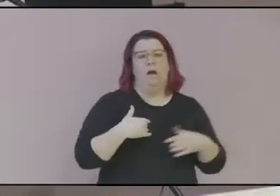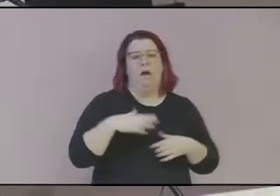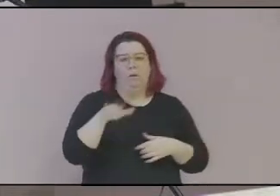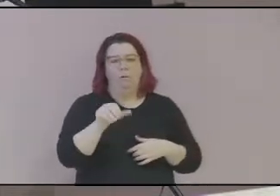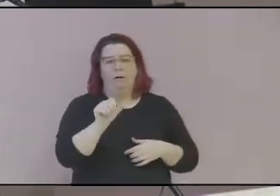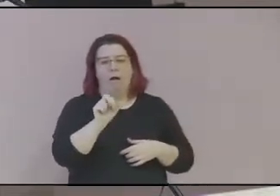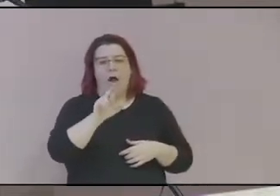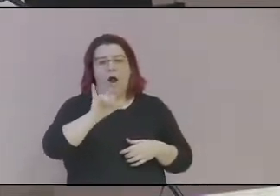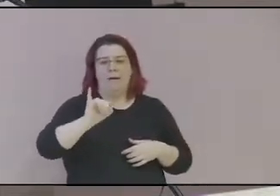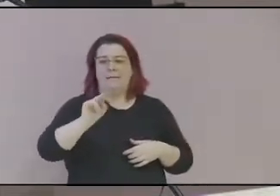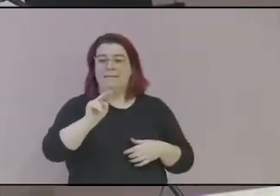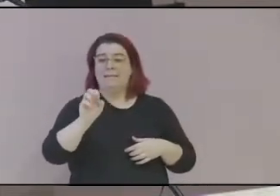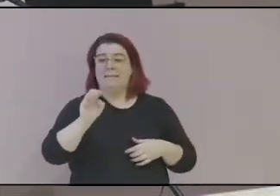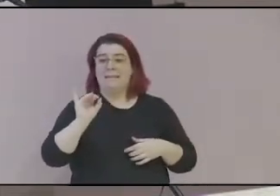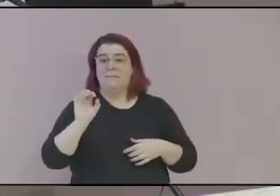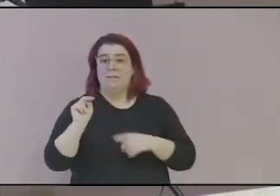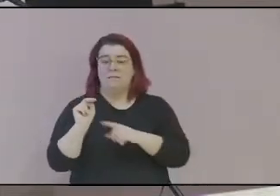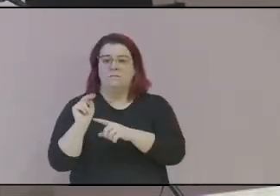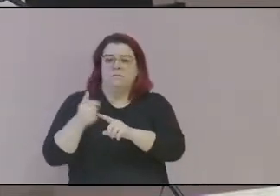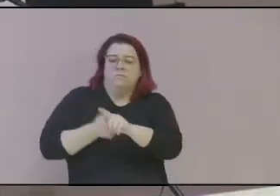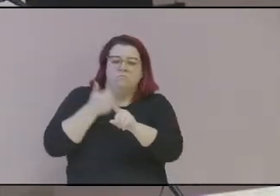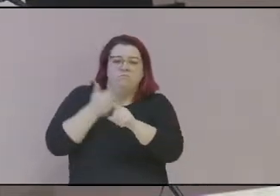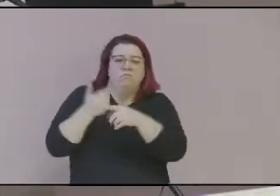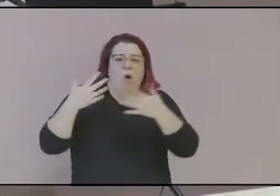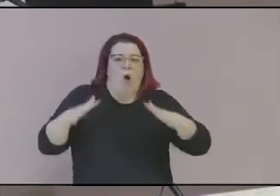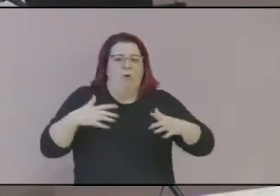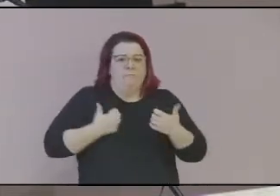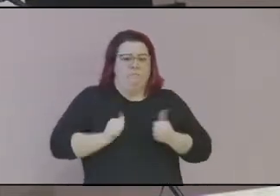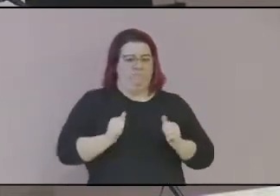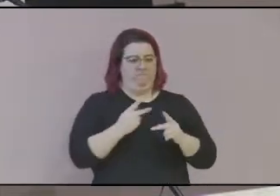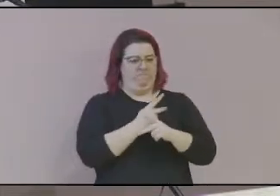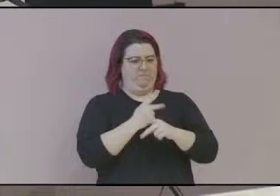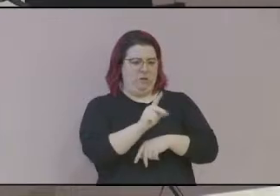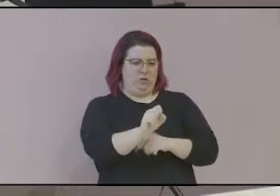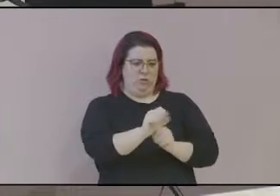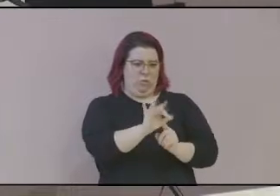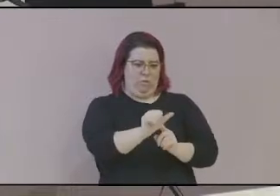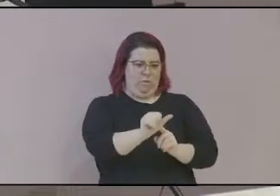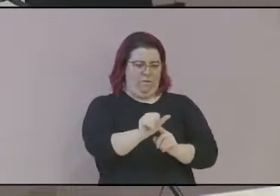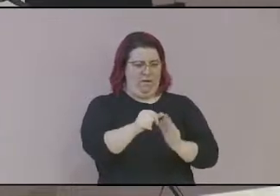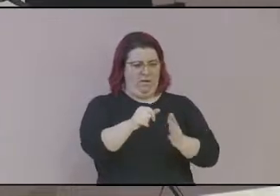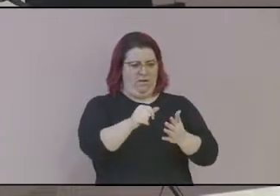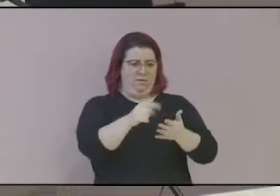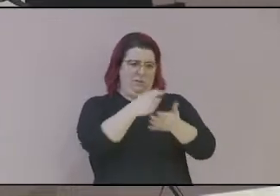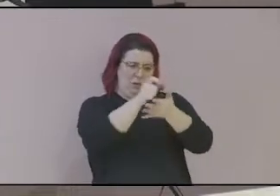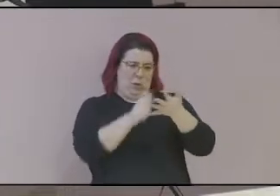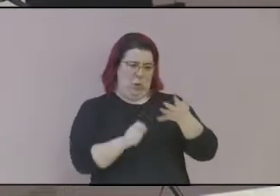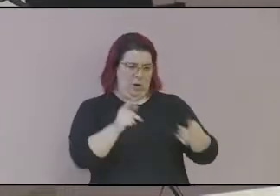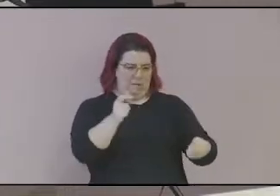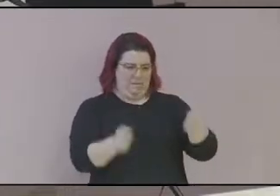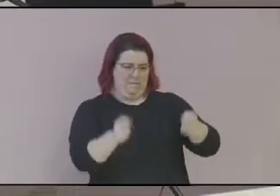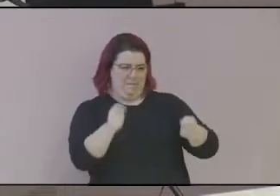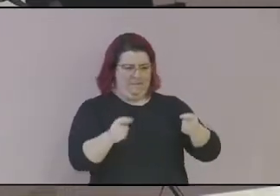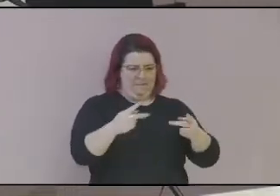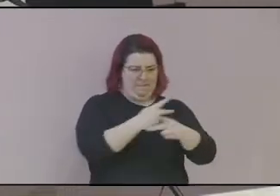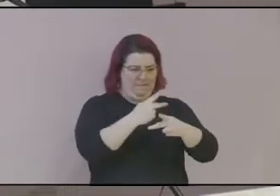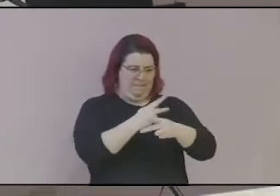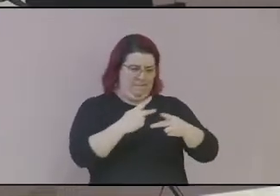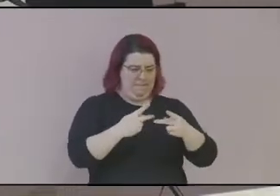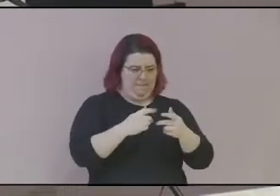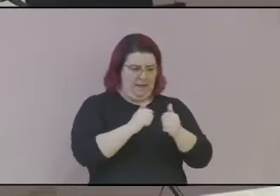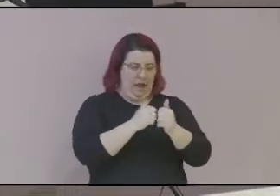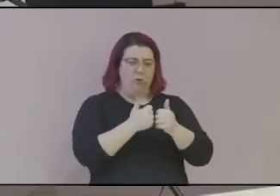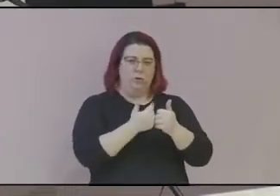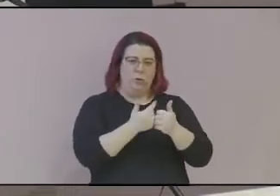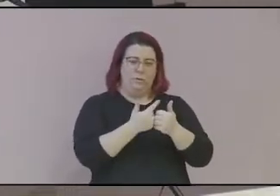many others, looking at how to reform SOFA scoring. Might we have work that's also putting disabled people